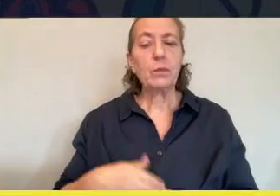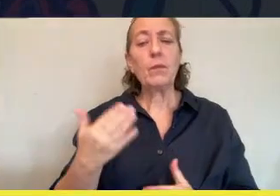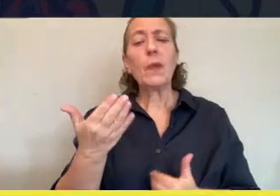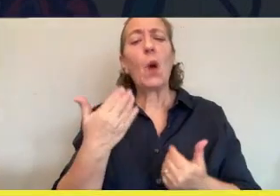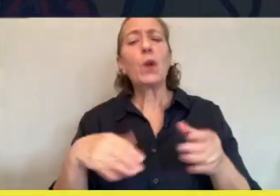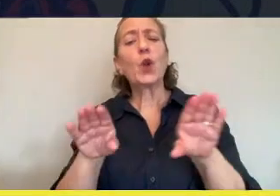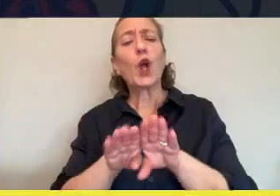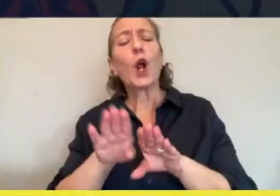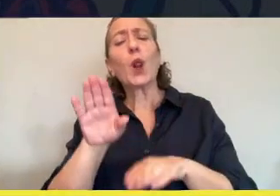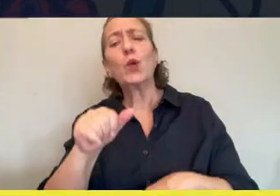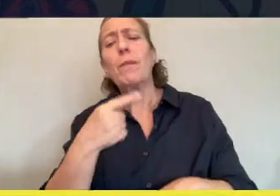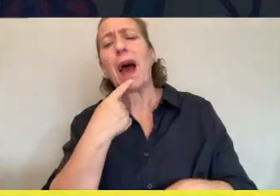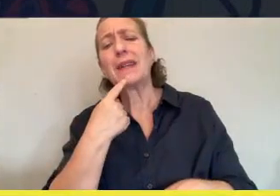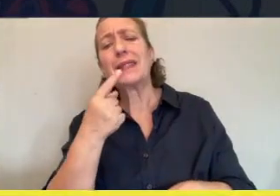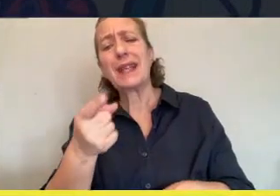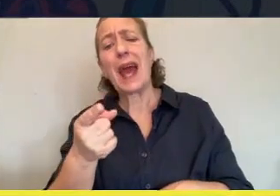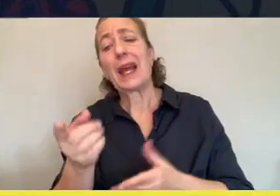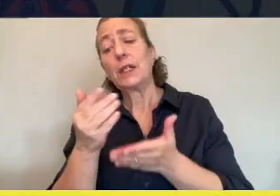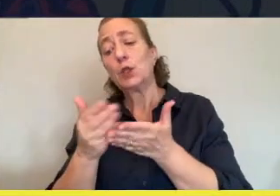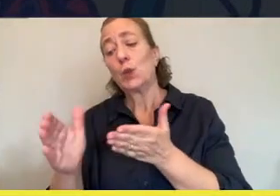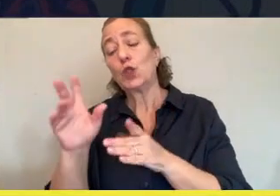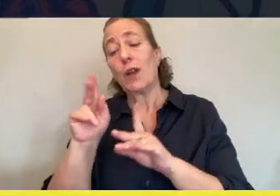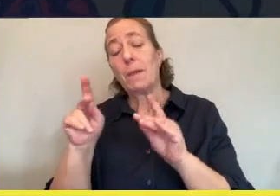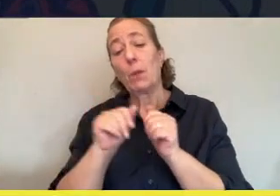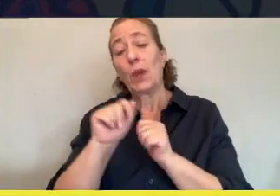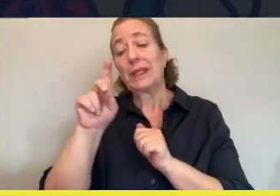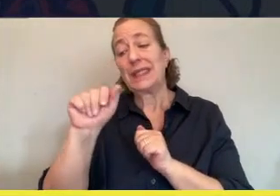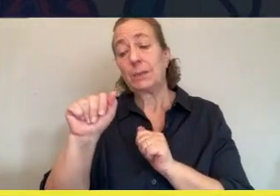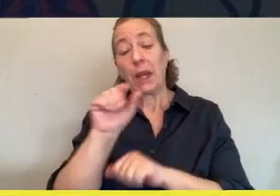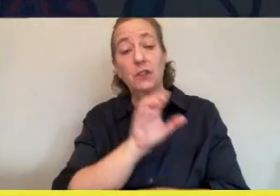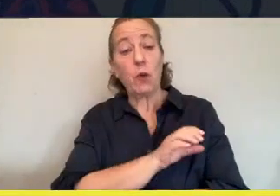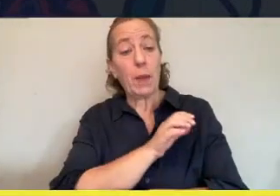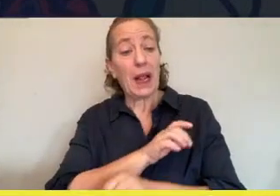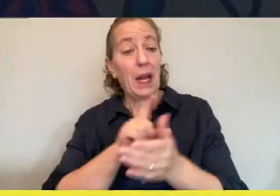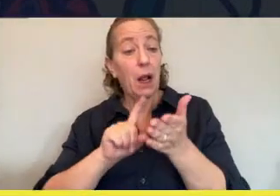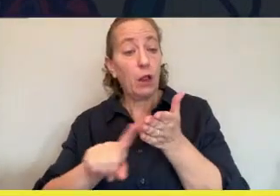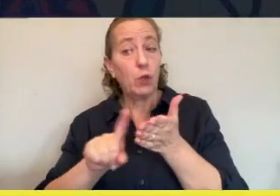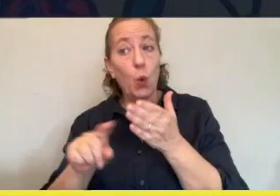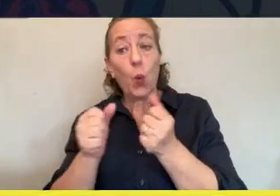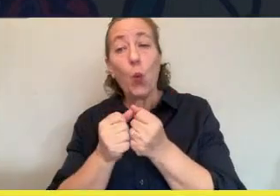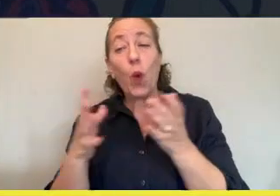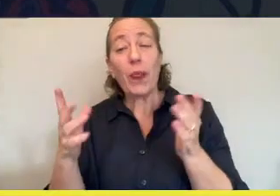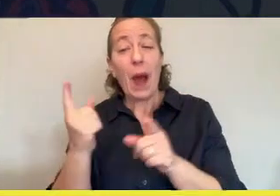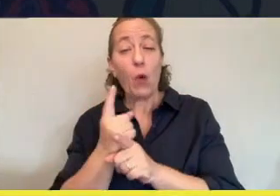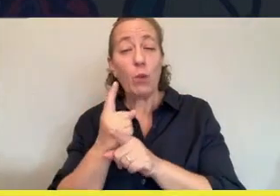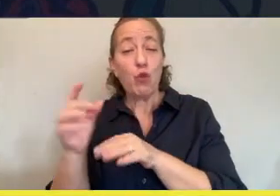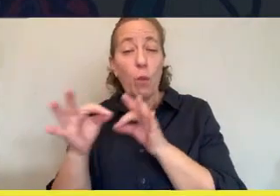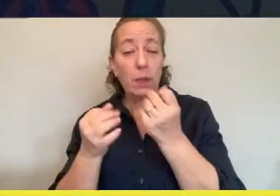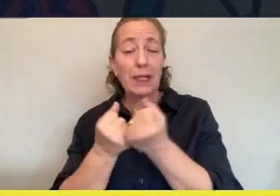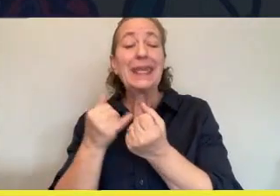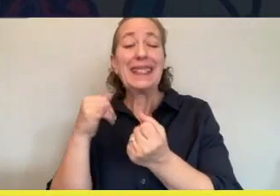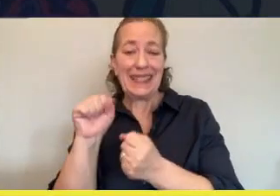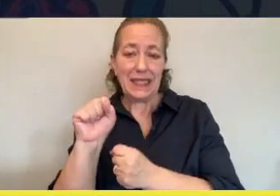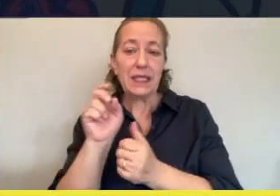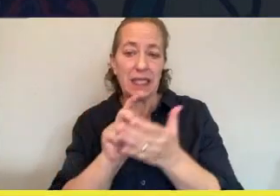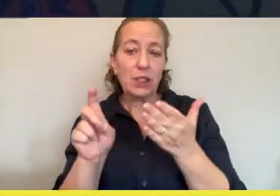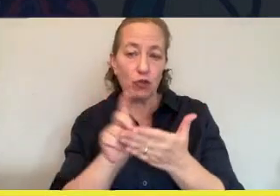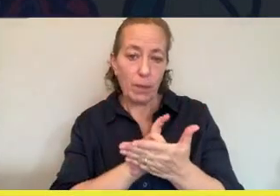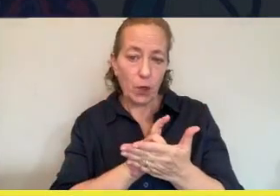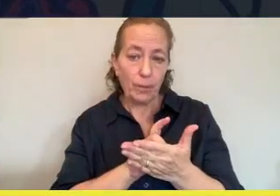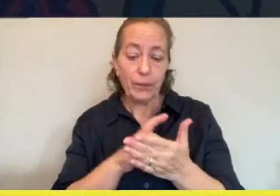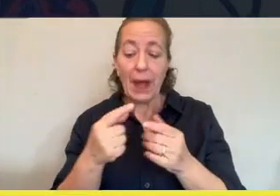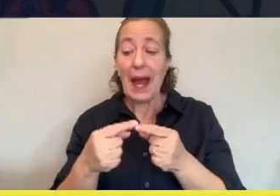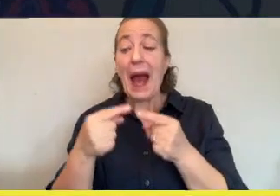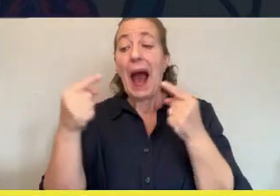the exclusion of people with disabilities from clinical research without appropriate justification is discriminatory, is counter to